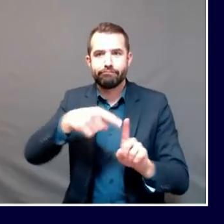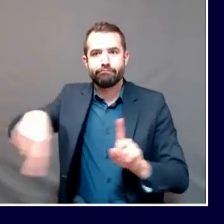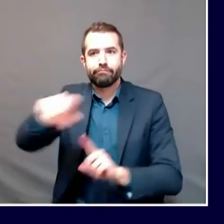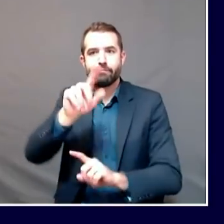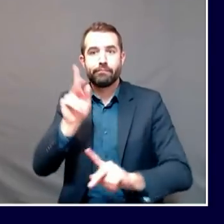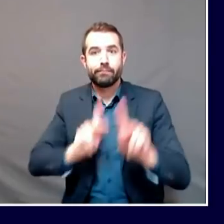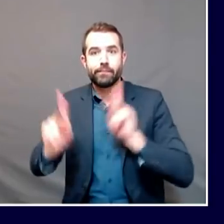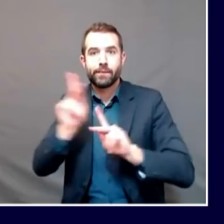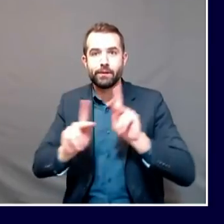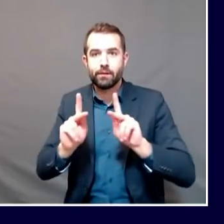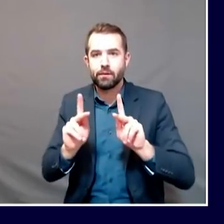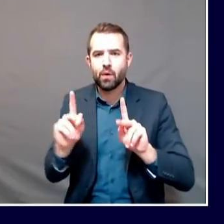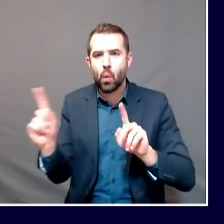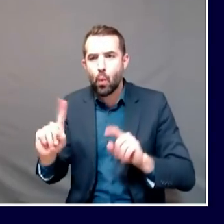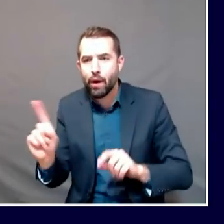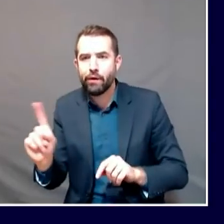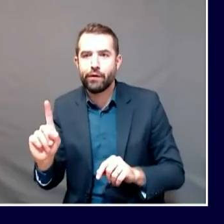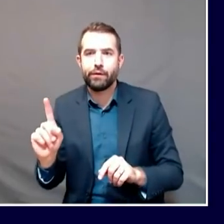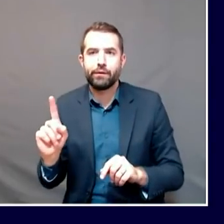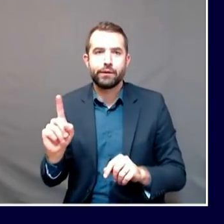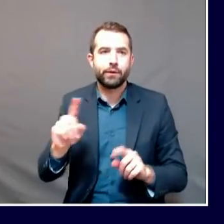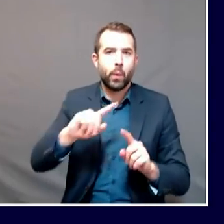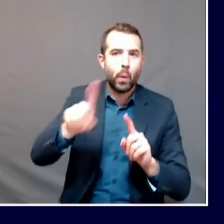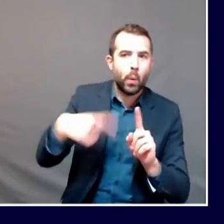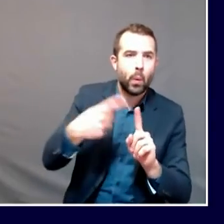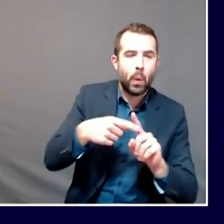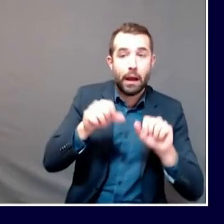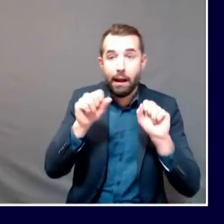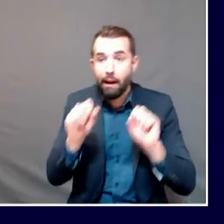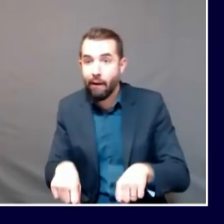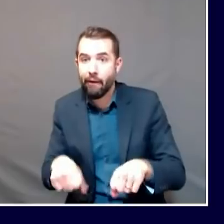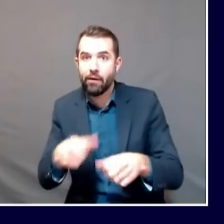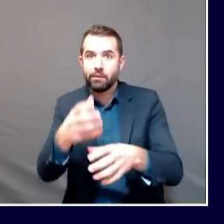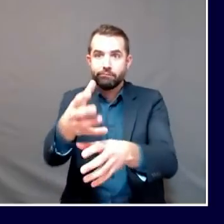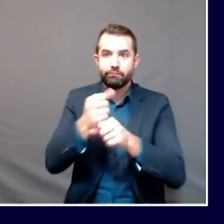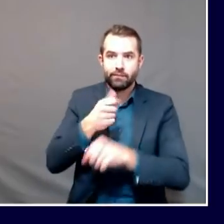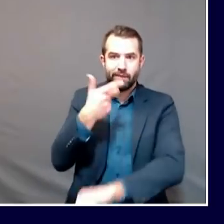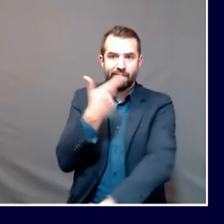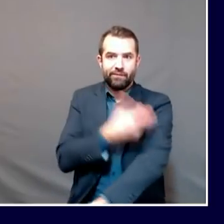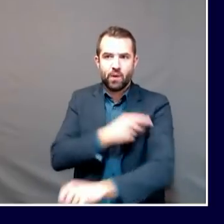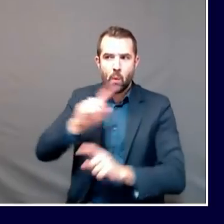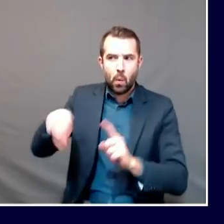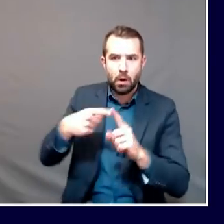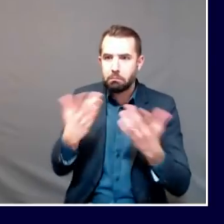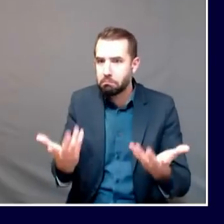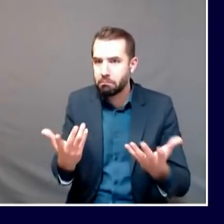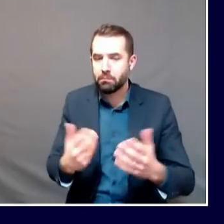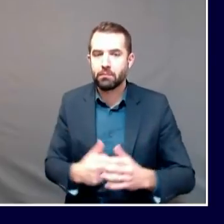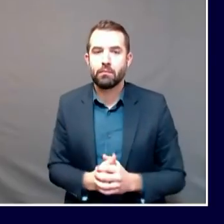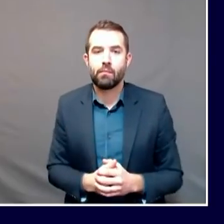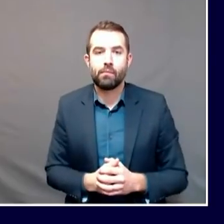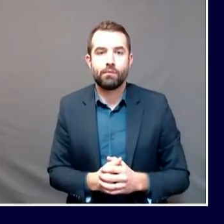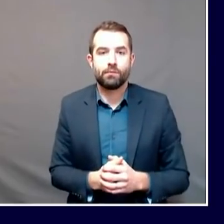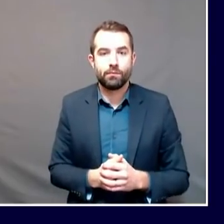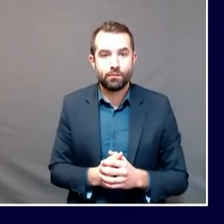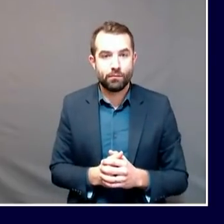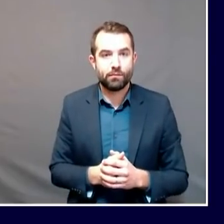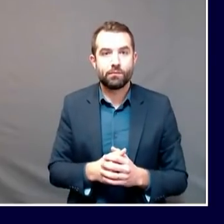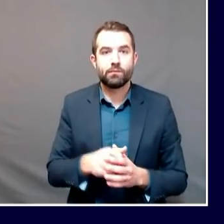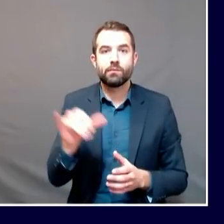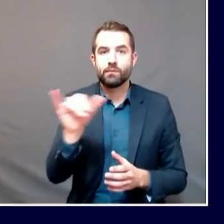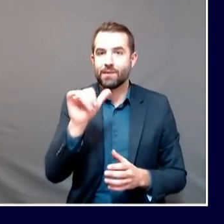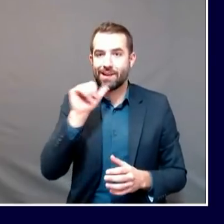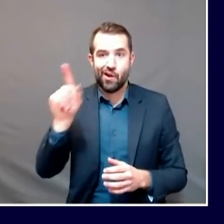and how they can or will get the vaccine? Sure, Bob. We've received many of those calls as